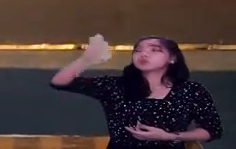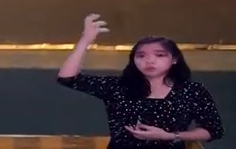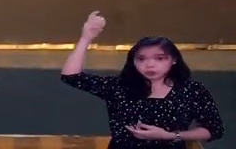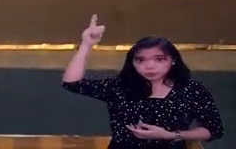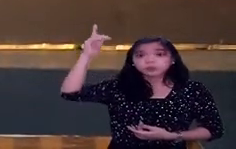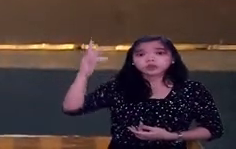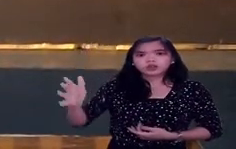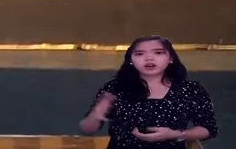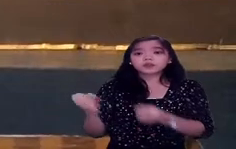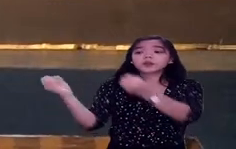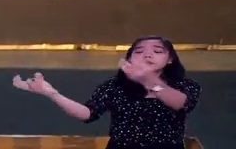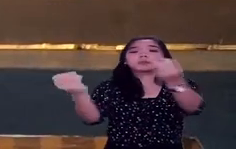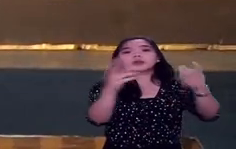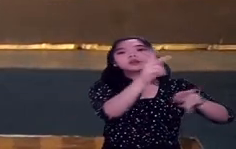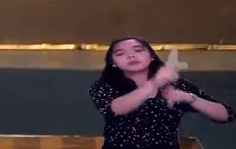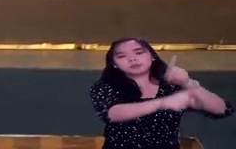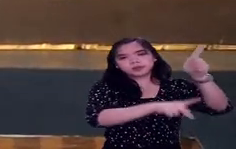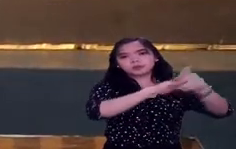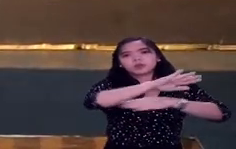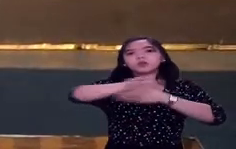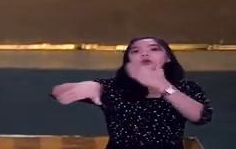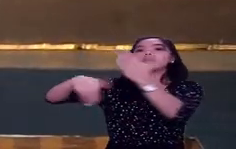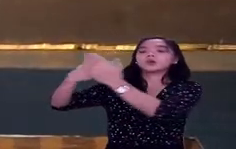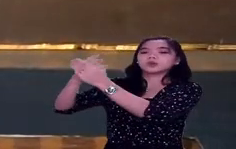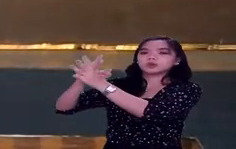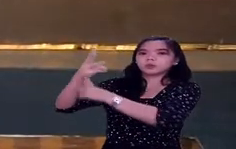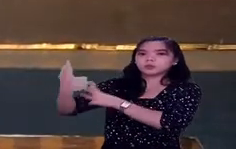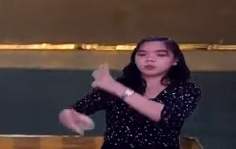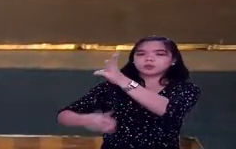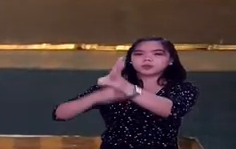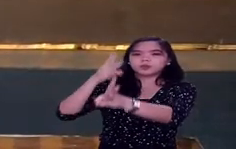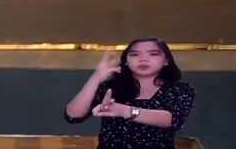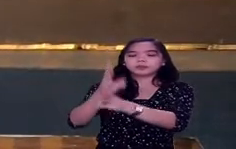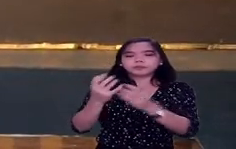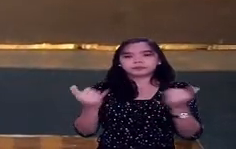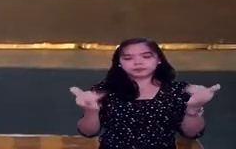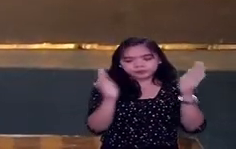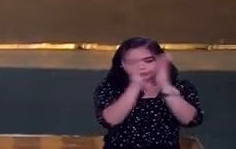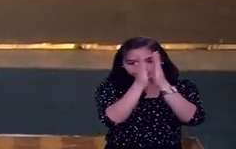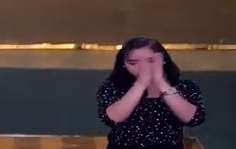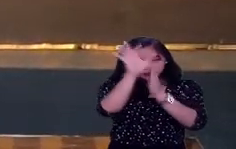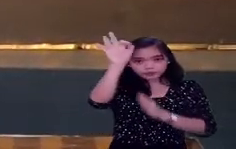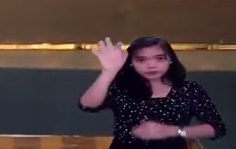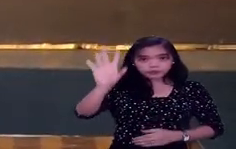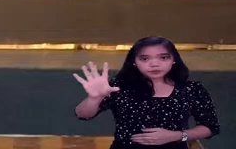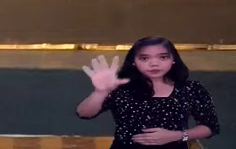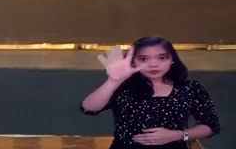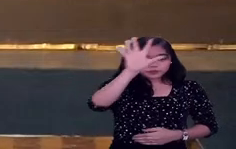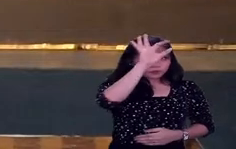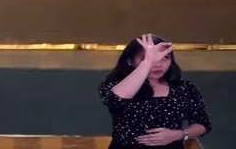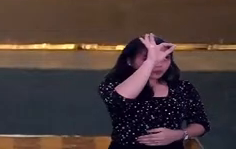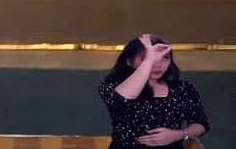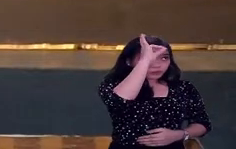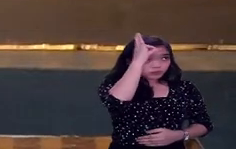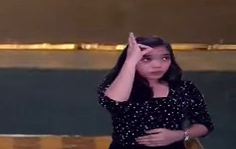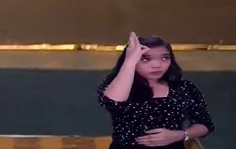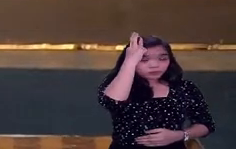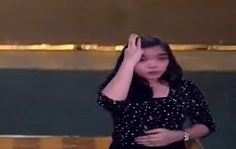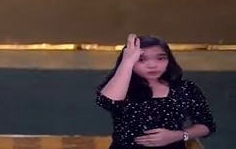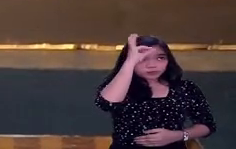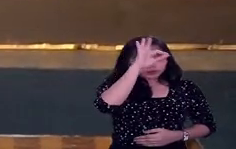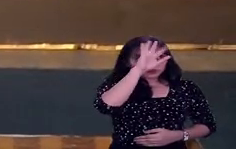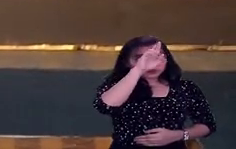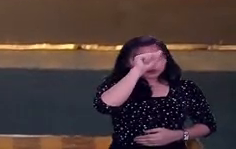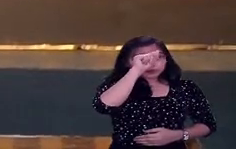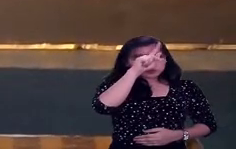greater blessing for many people around the world. Brother Frank Denise, Brother Frank, he is